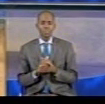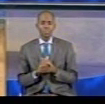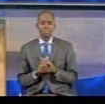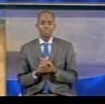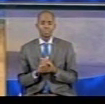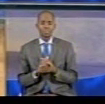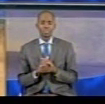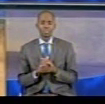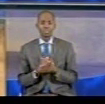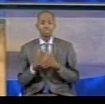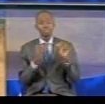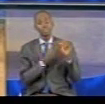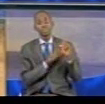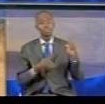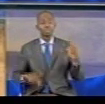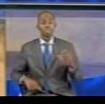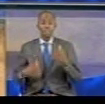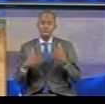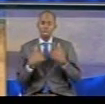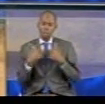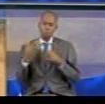The Lord has warned them.